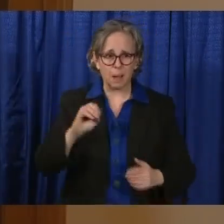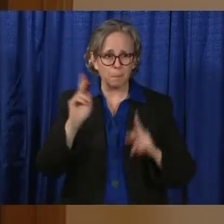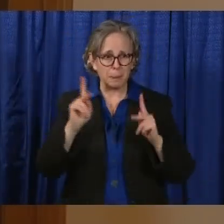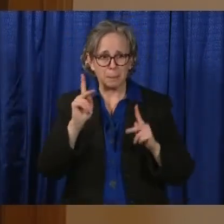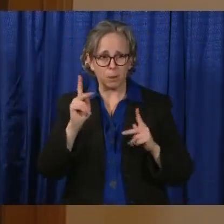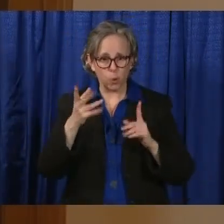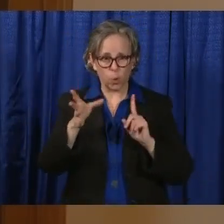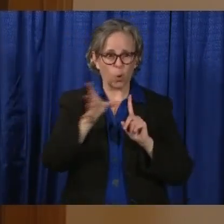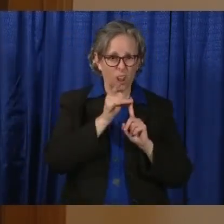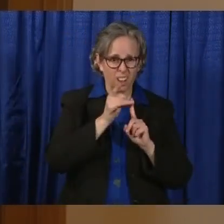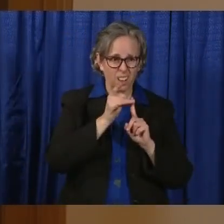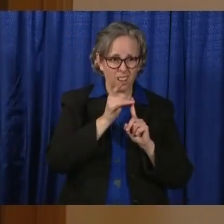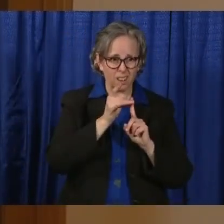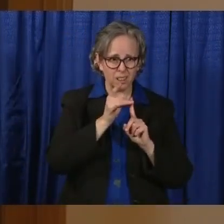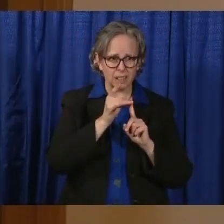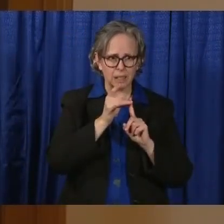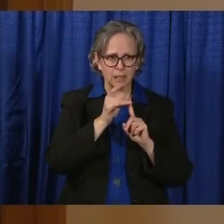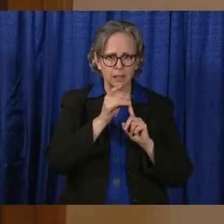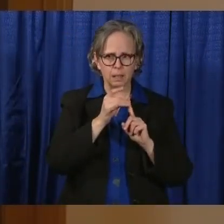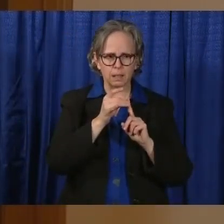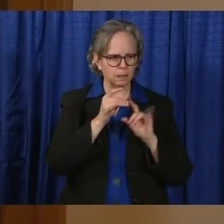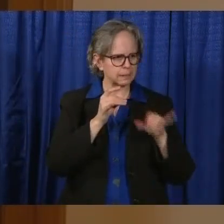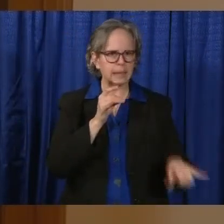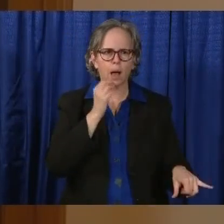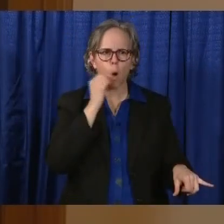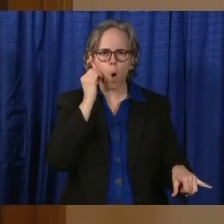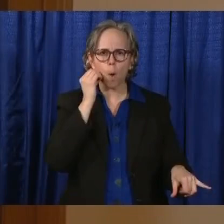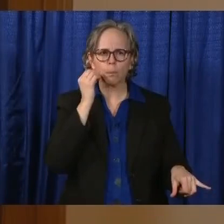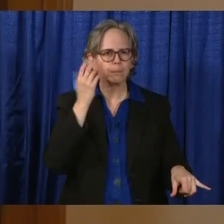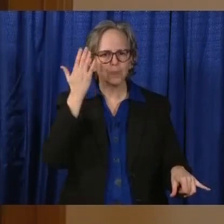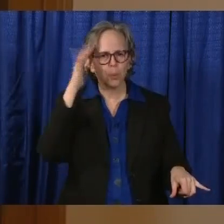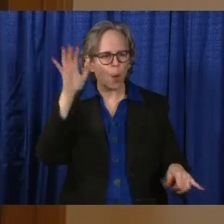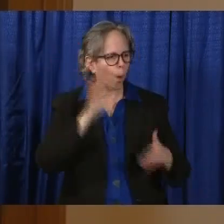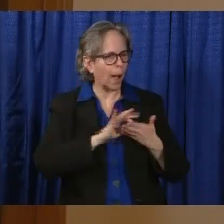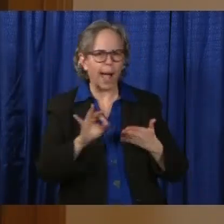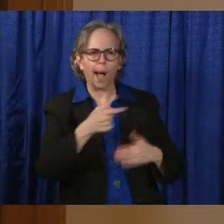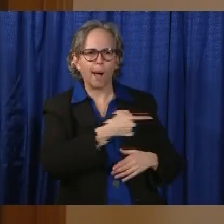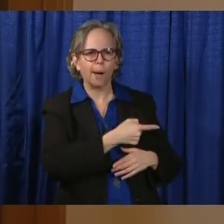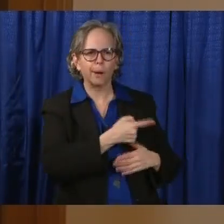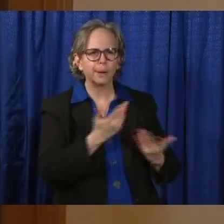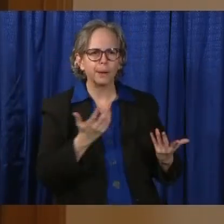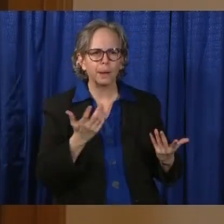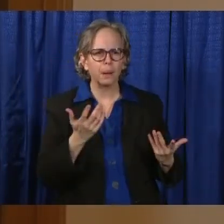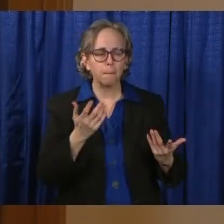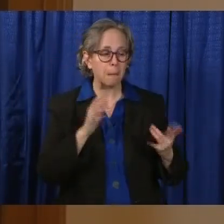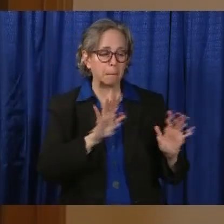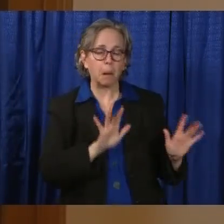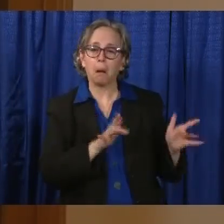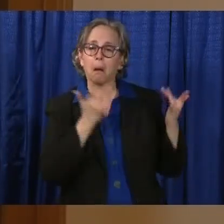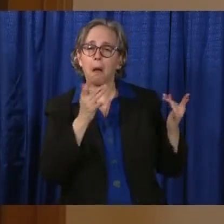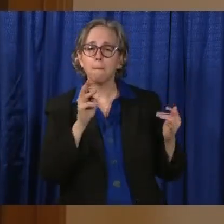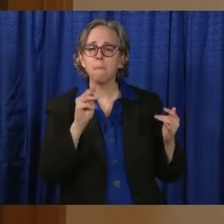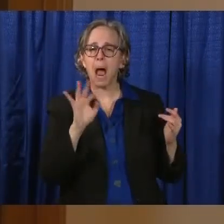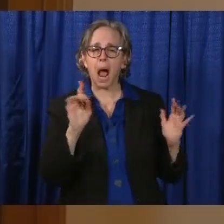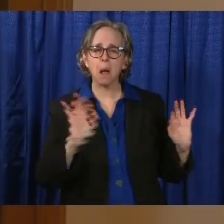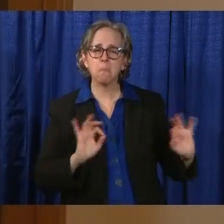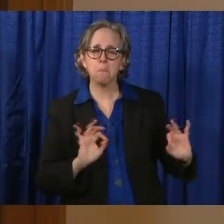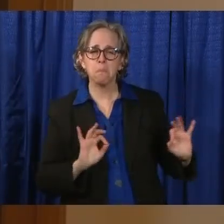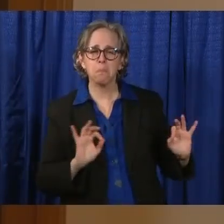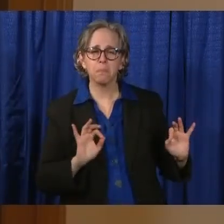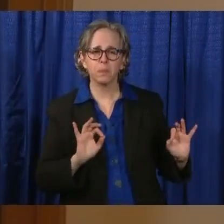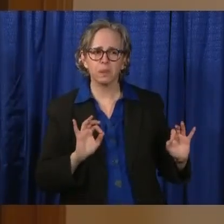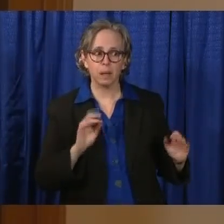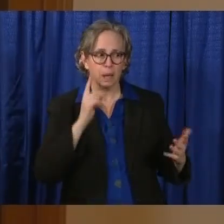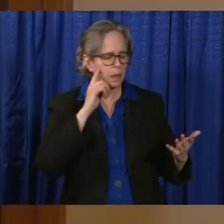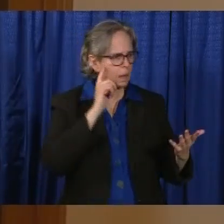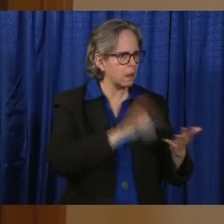They have mild enough illness that they do not require hospitalization. And at this point, we can't identify those, very,